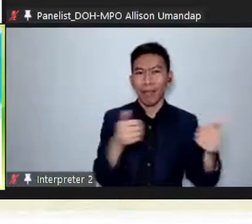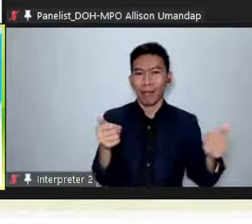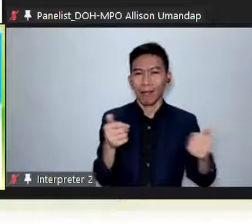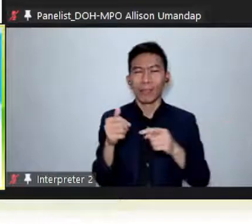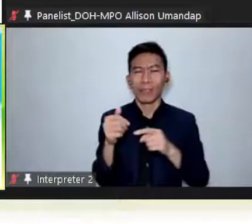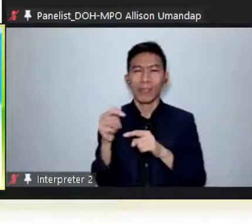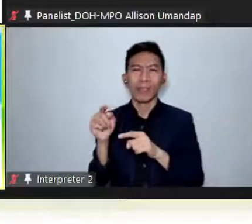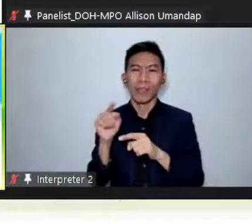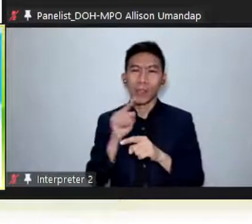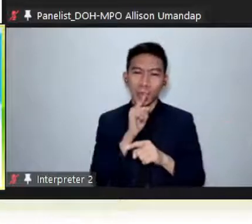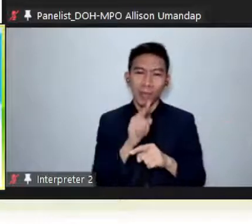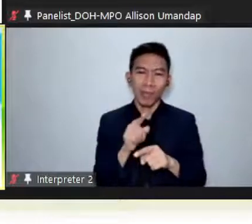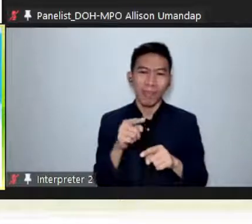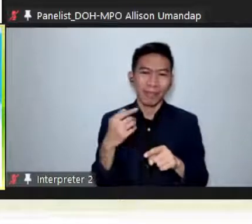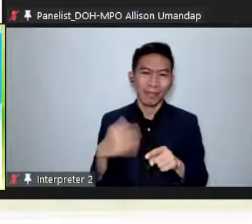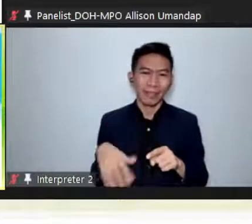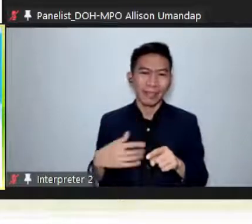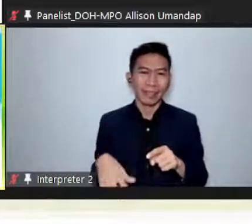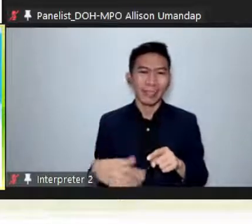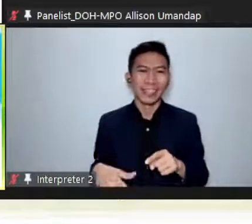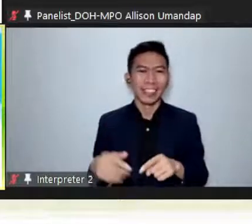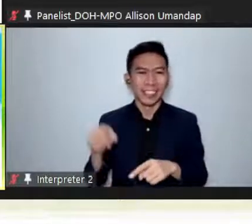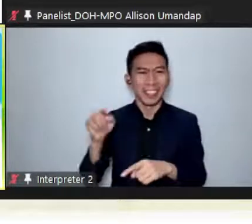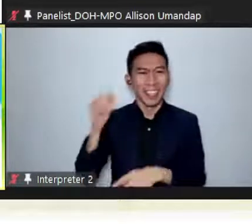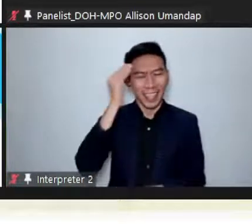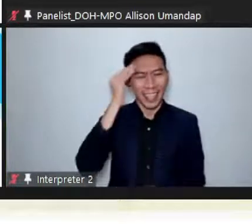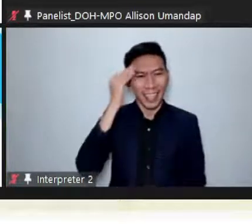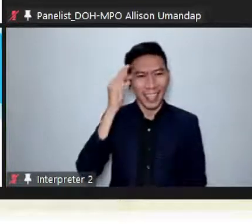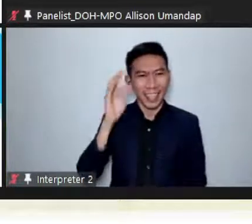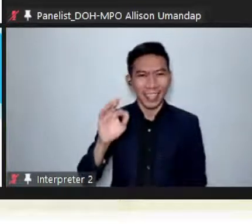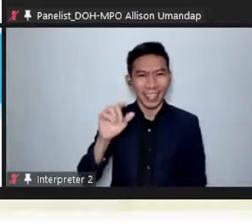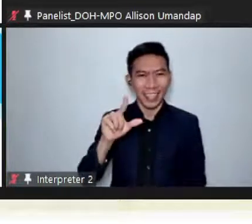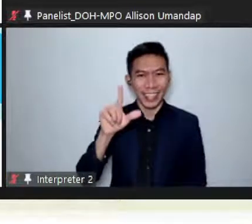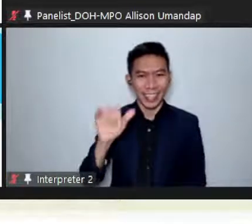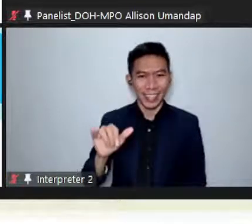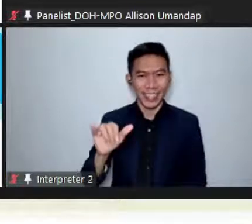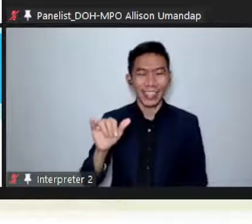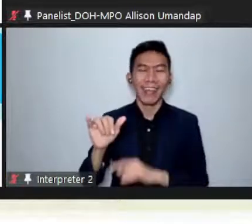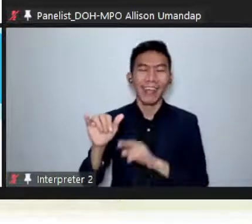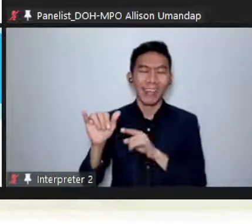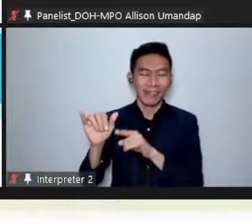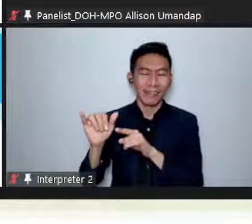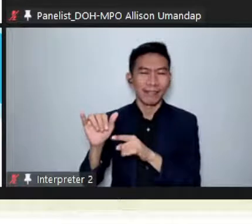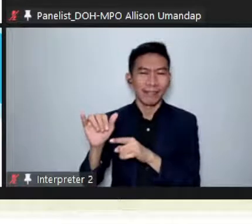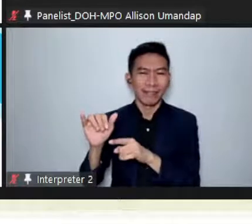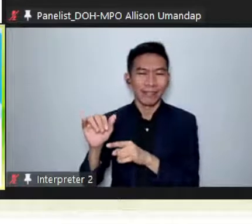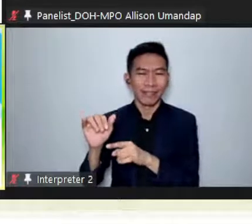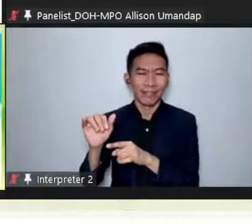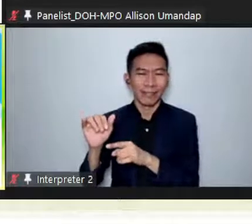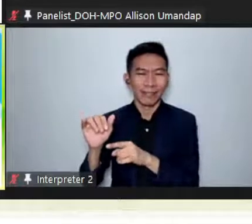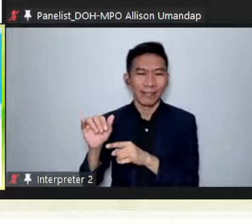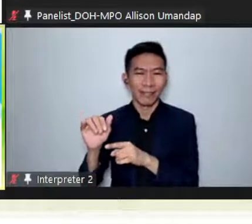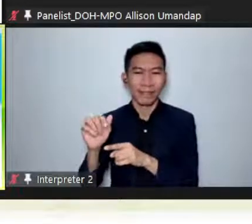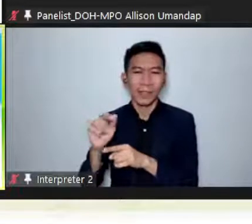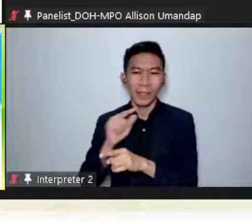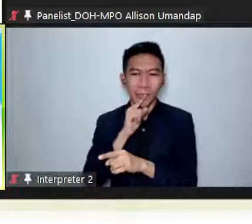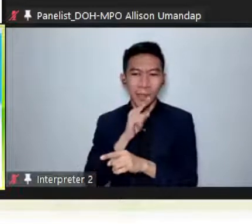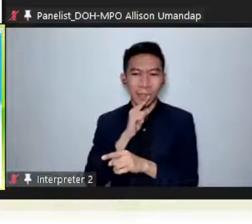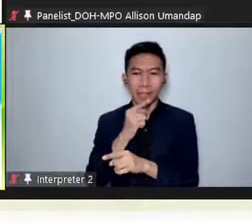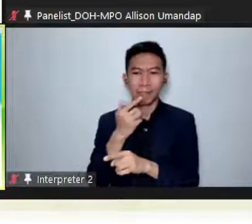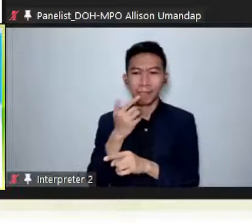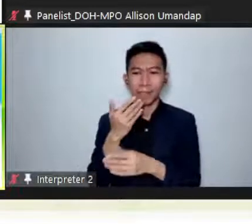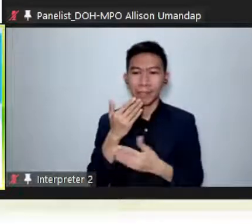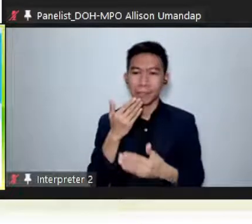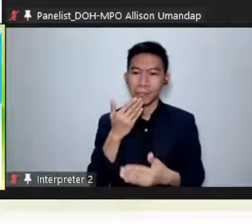in itself. Alam niyo po yun, Ma'am Feli. Yes. And I think we have been very, very lucky with